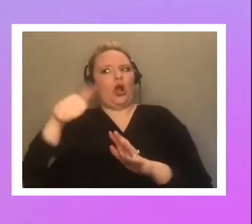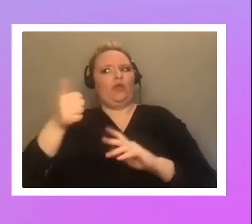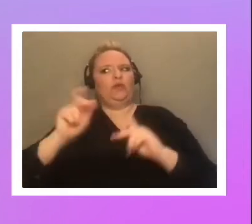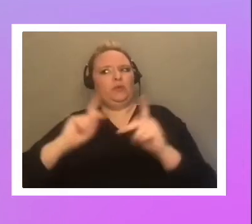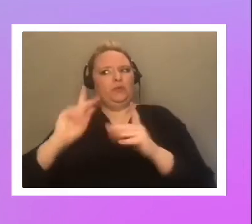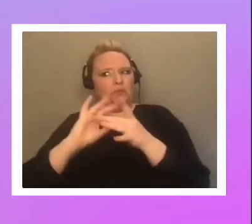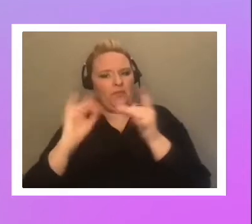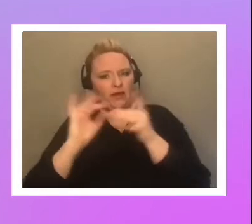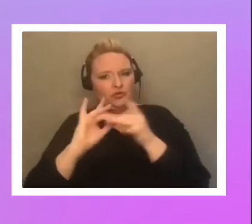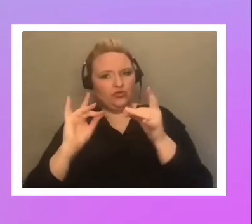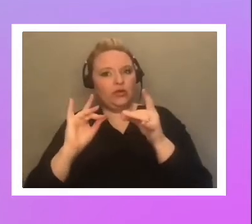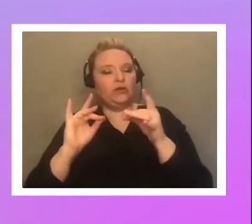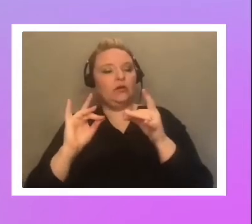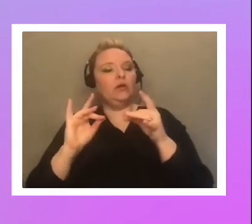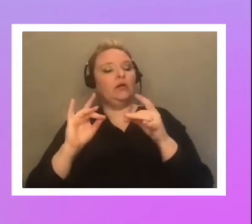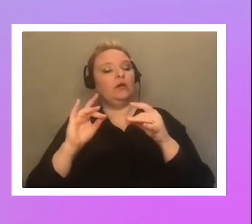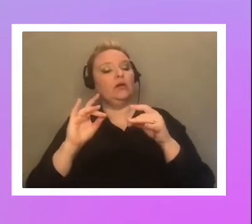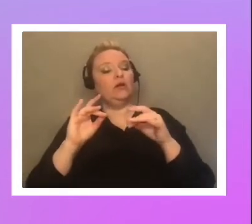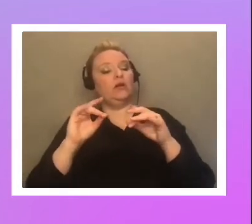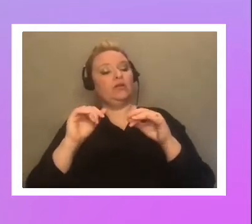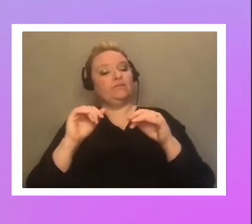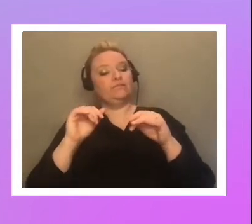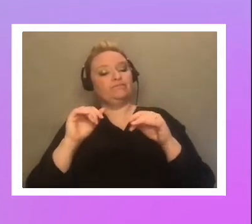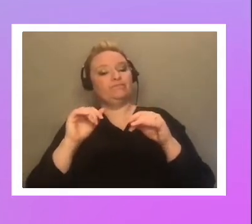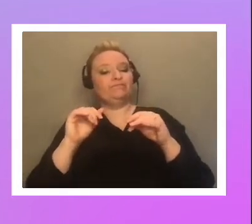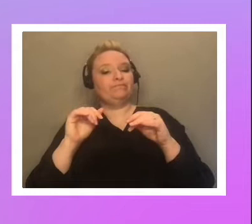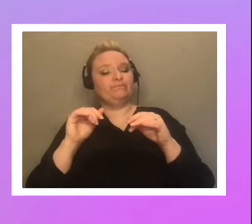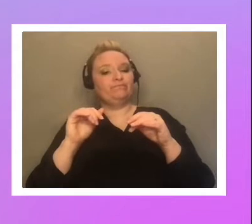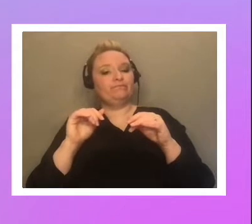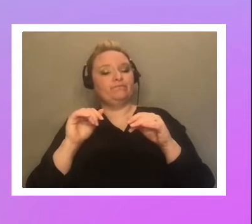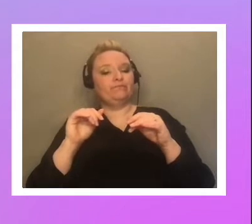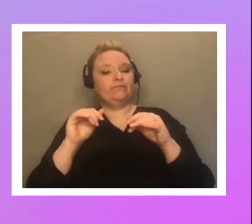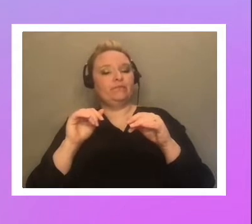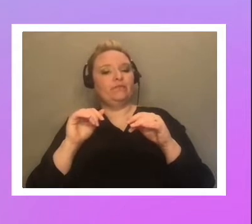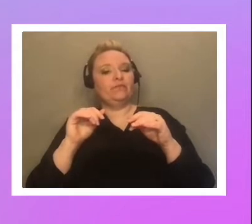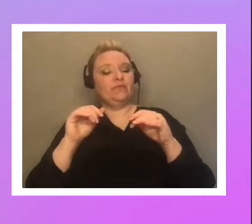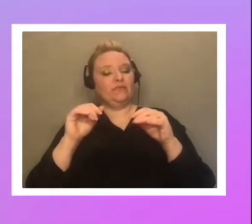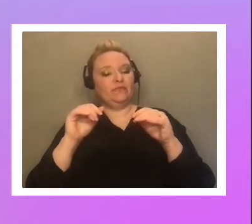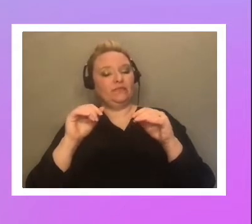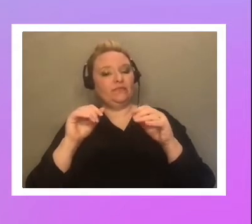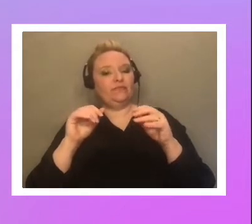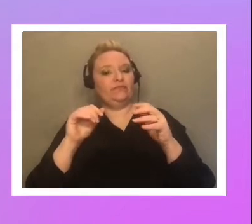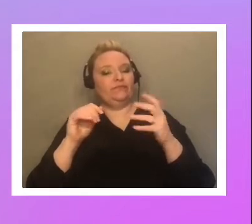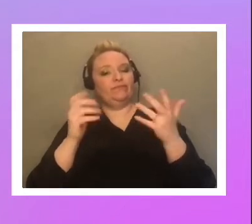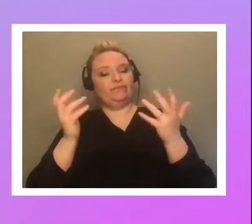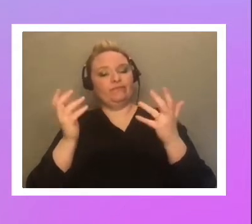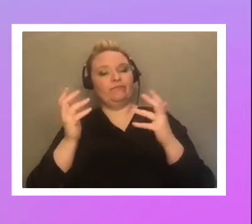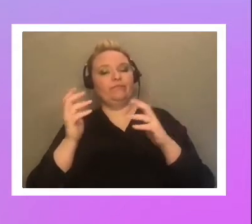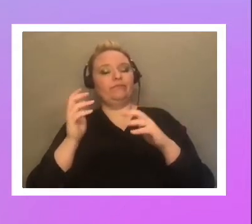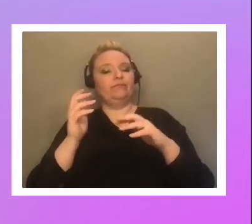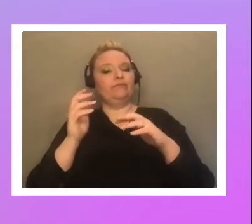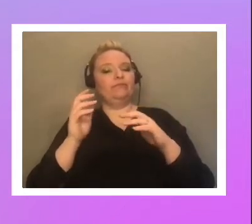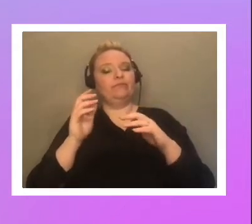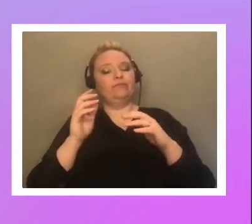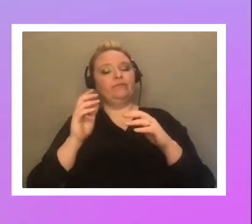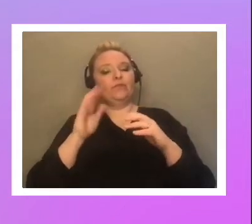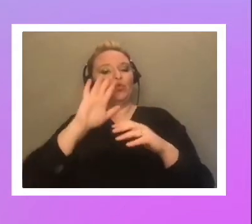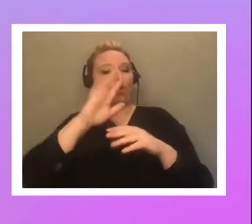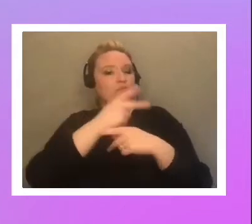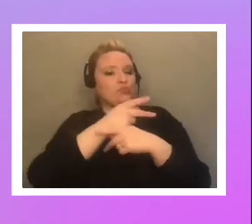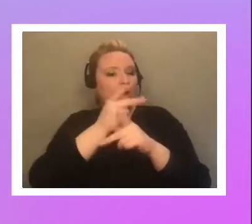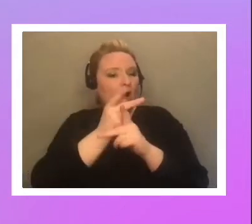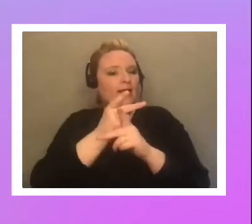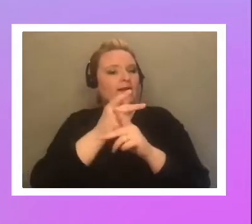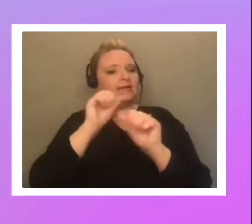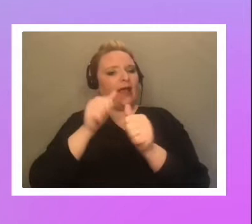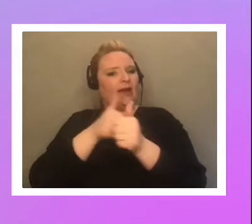saying that you can have something that conforms to the standards,